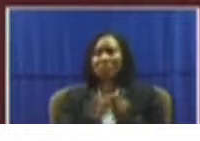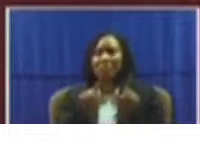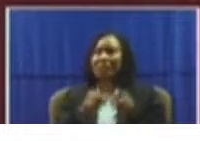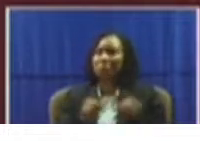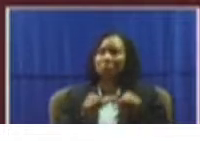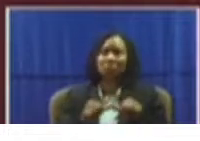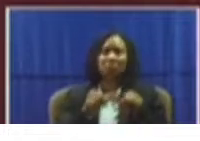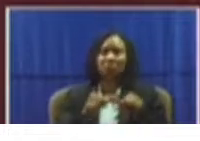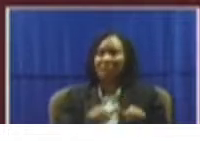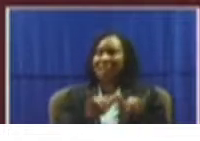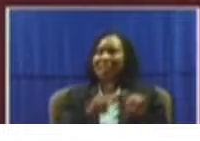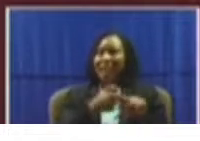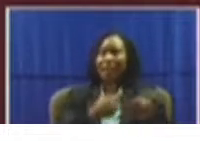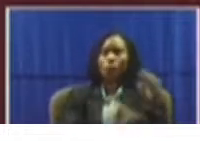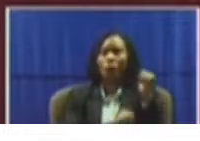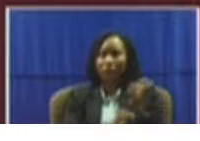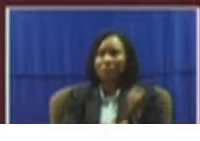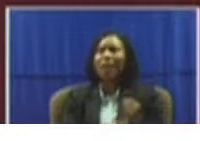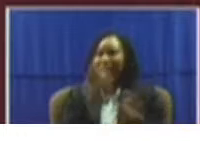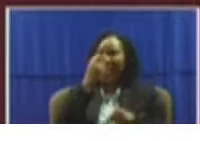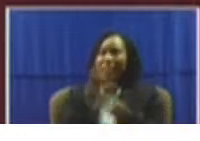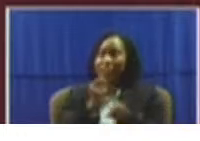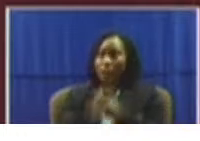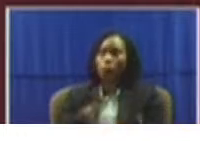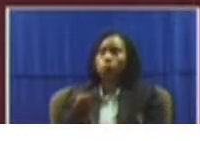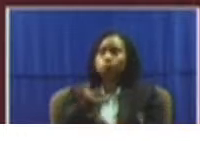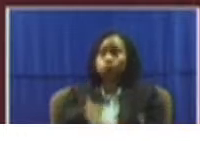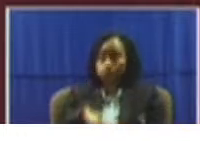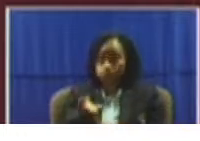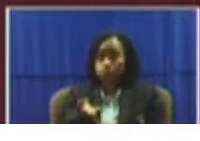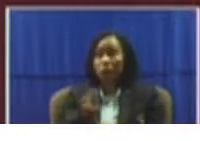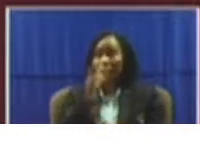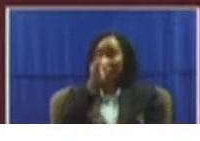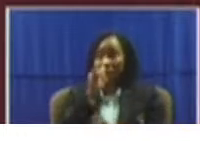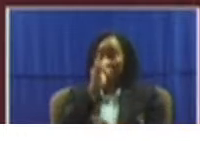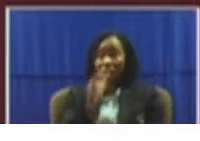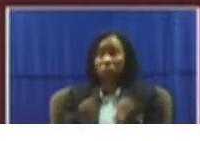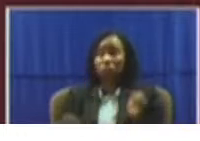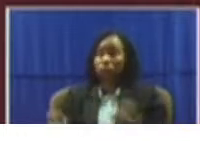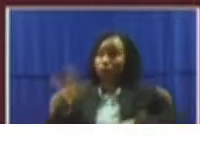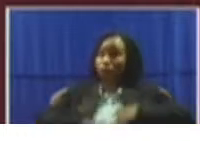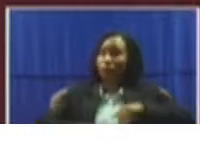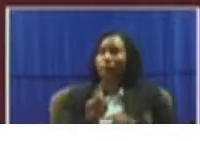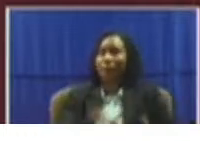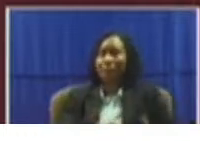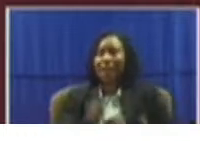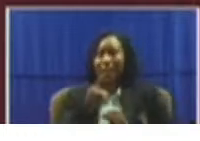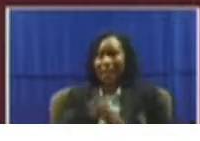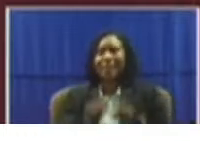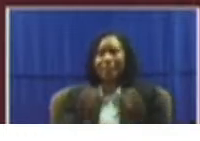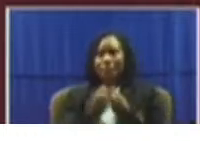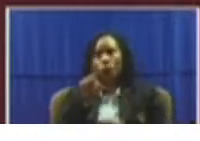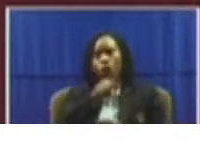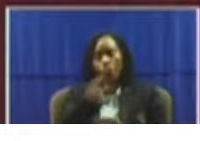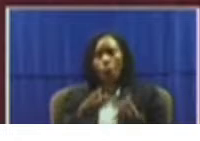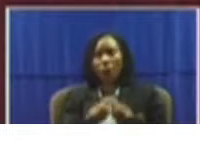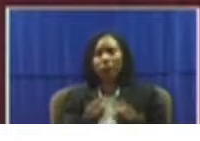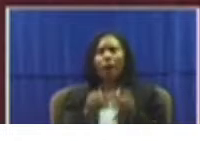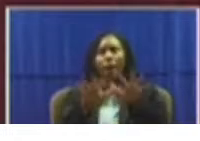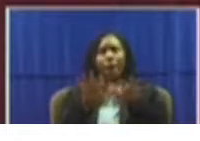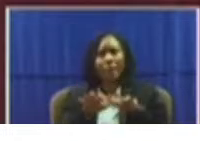should face criminal charges. This is what is wrong with Parliament, but also with South Africa as a